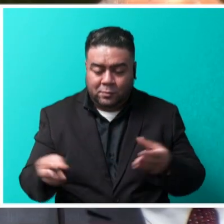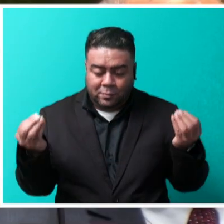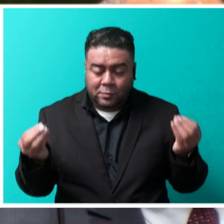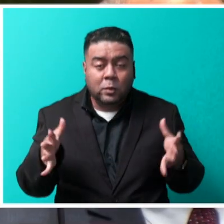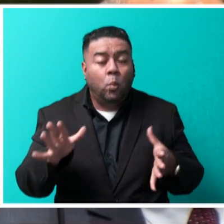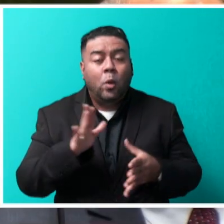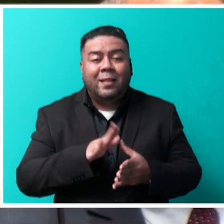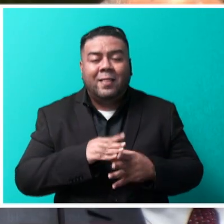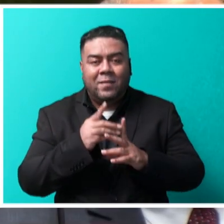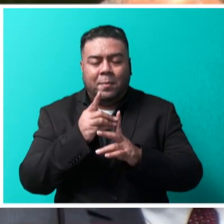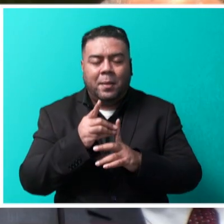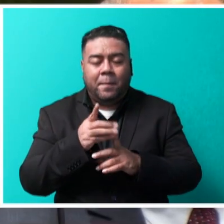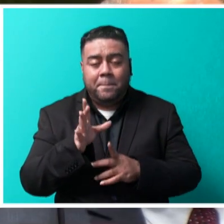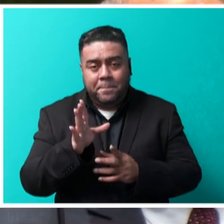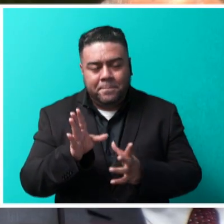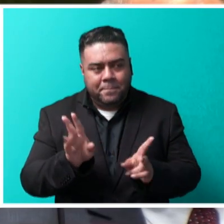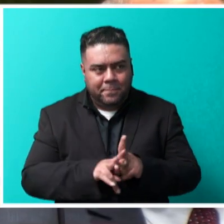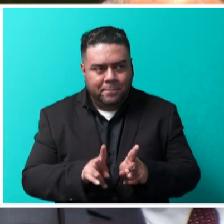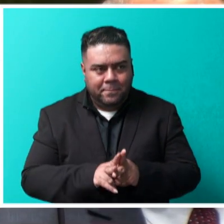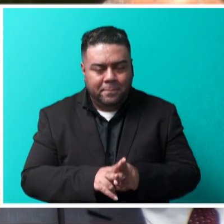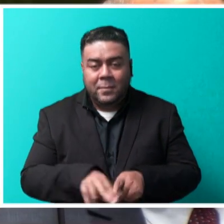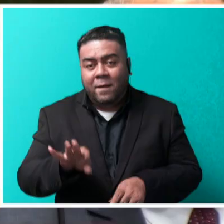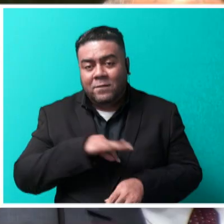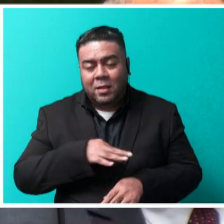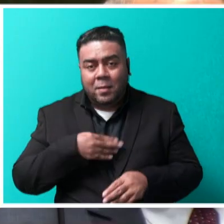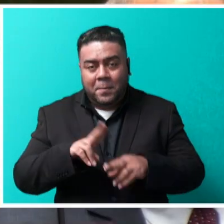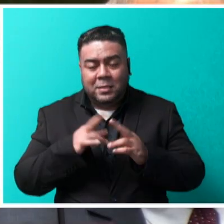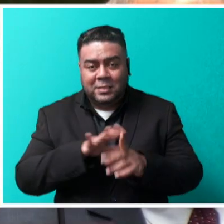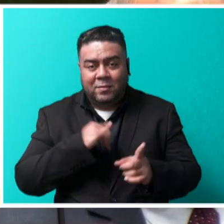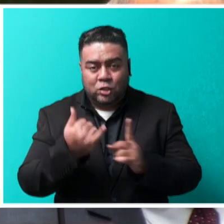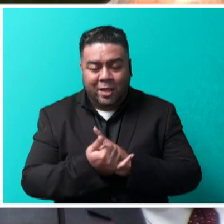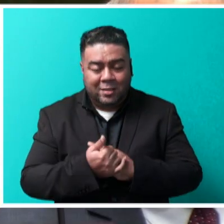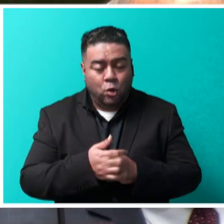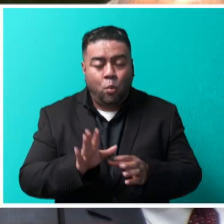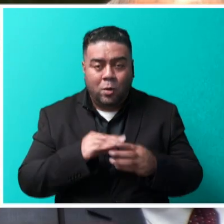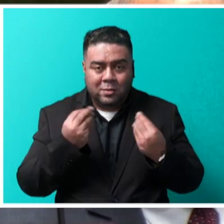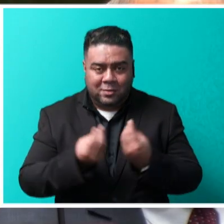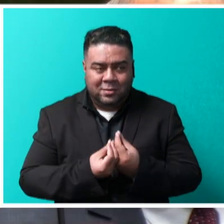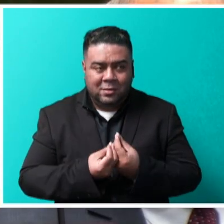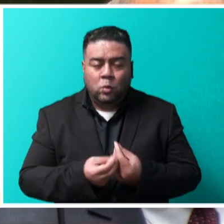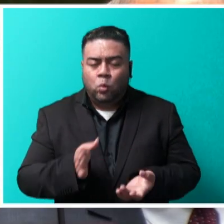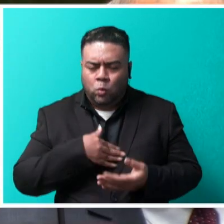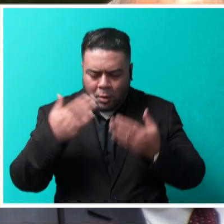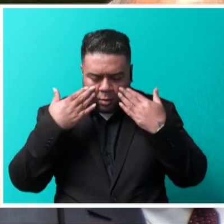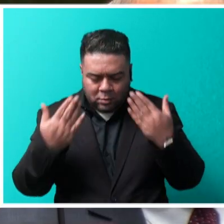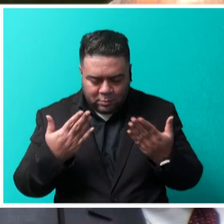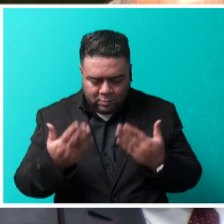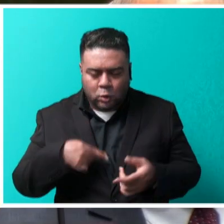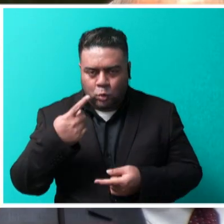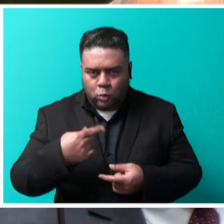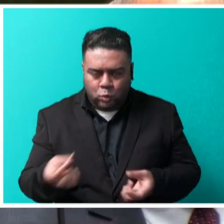partners, civil society organizations, faith-based organizations, and community stakeholders. We sincerely acknowledge the